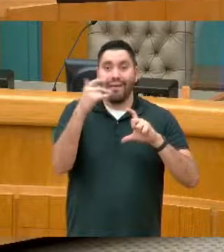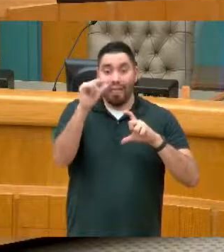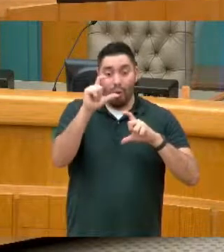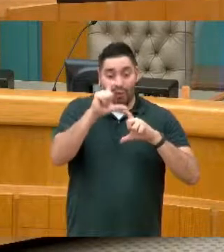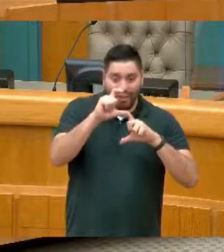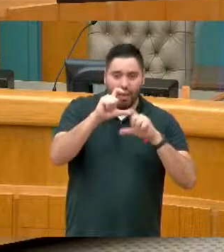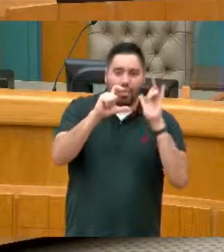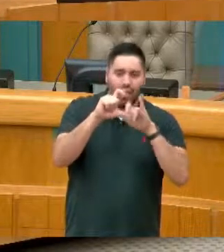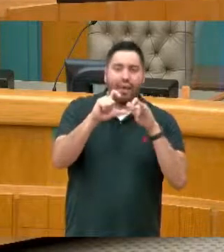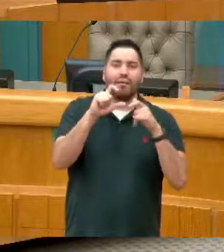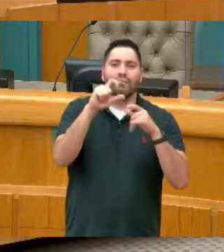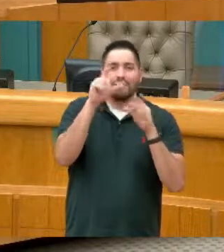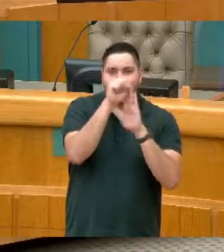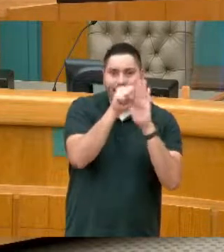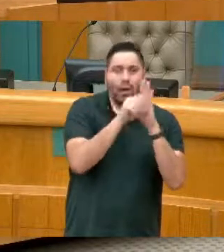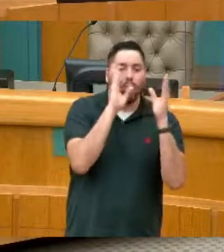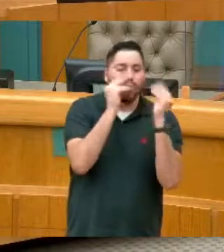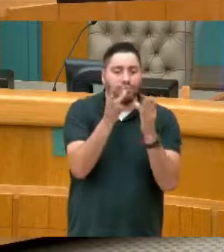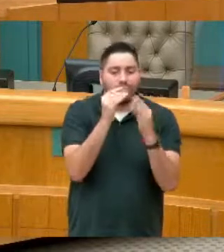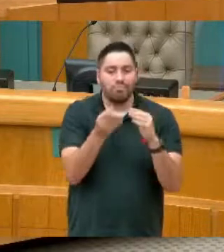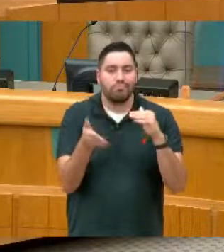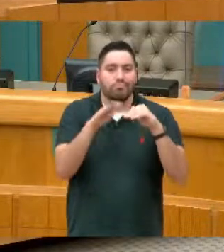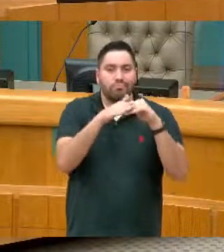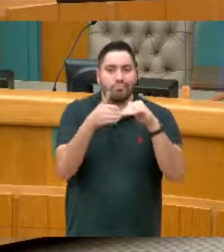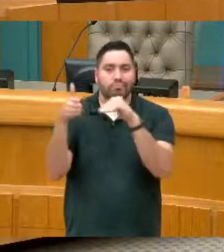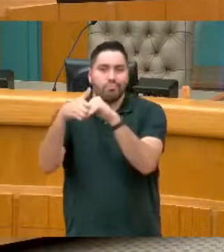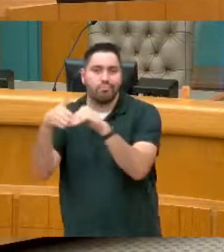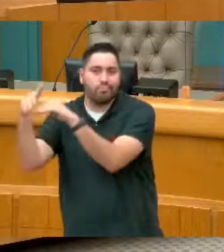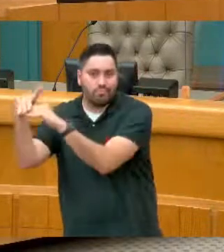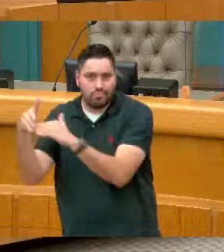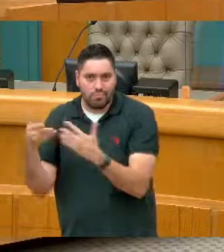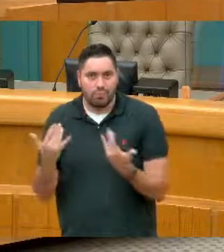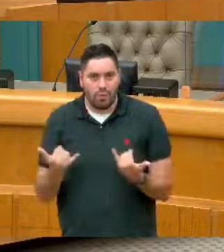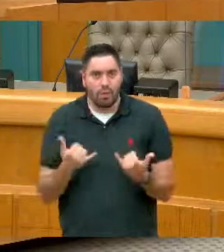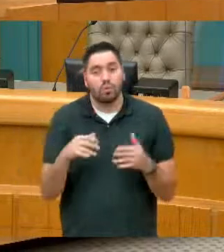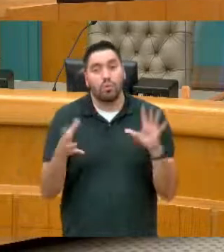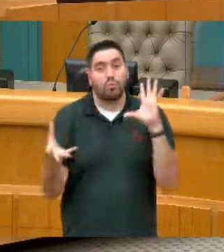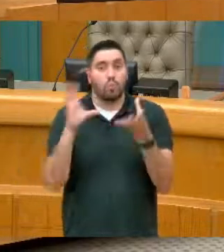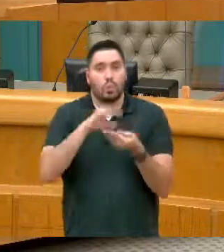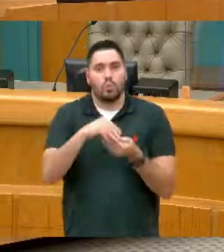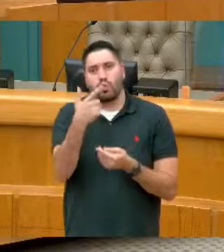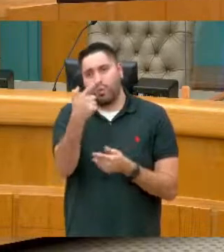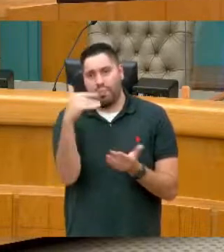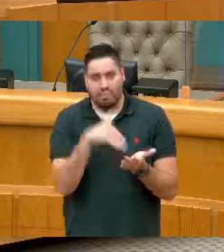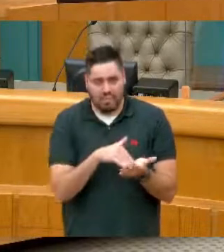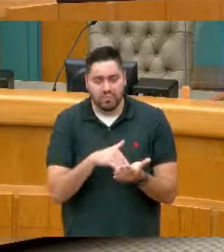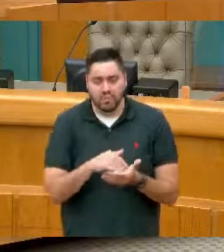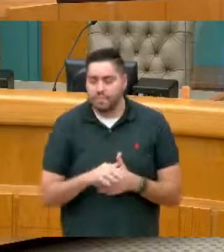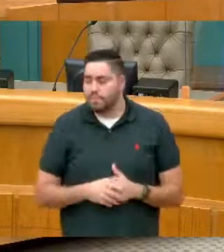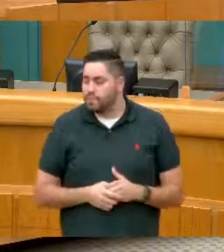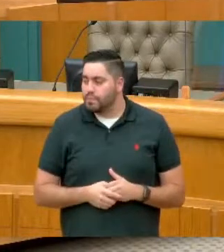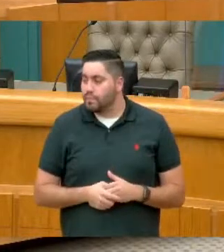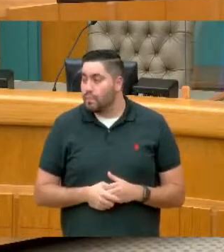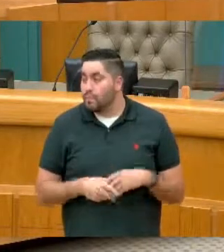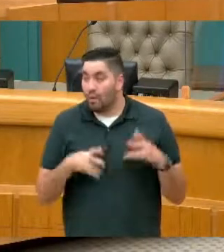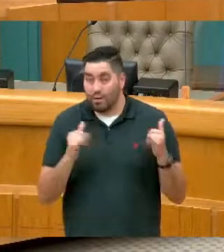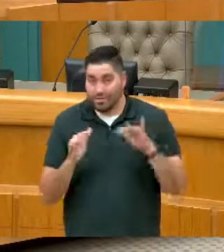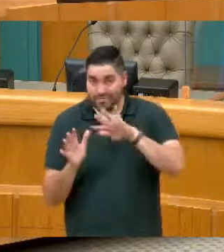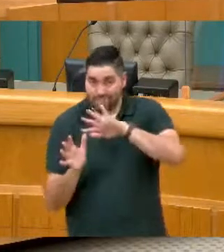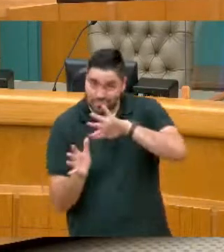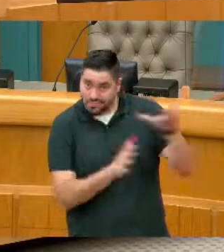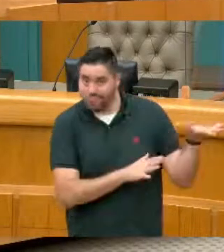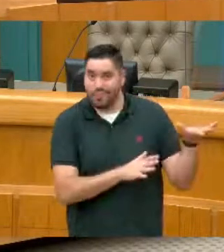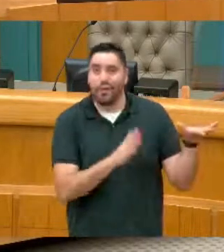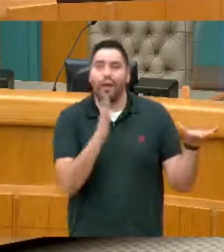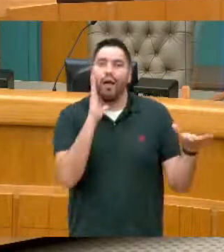Sorry, I have a tickle in my throat. Next slide. Thank you. And this is just a cumulative of the cases with the state, what we call the